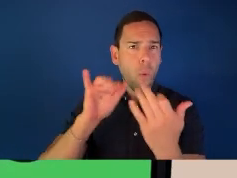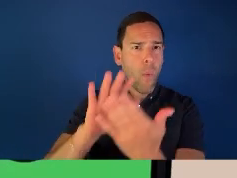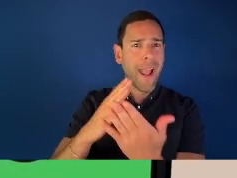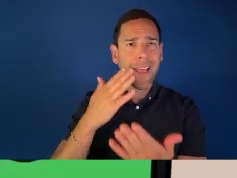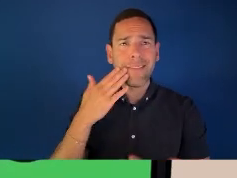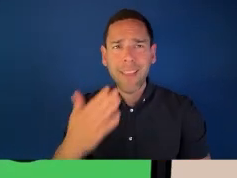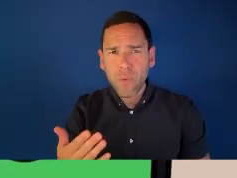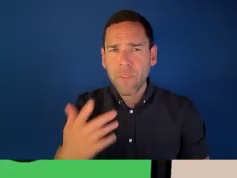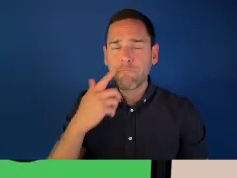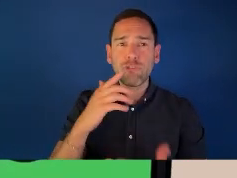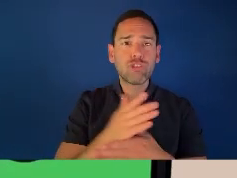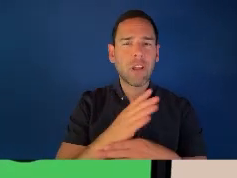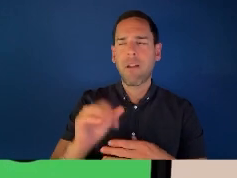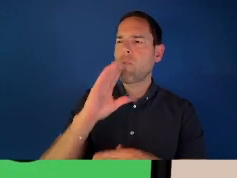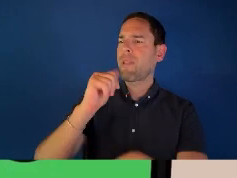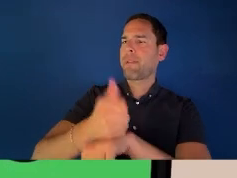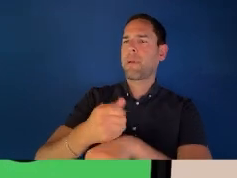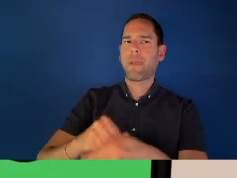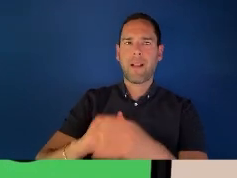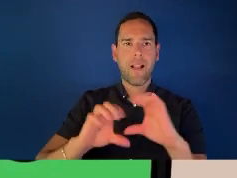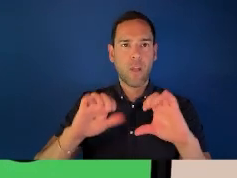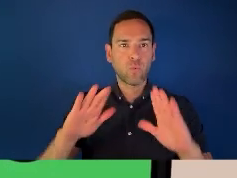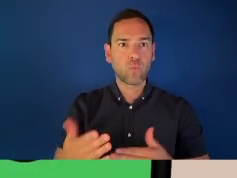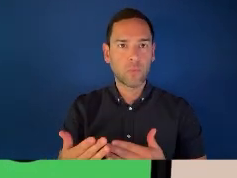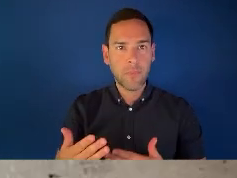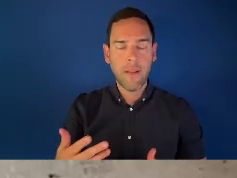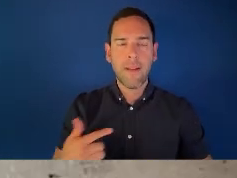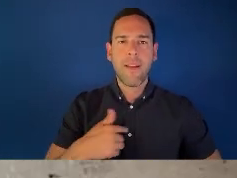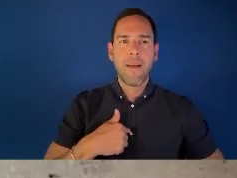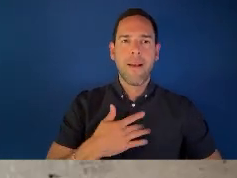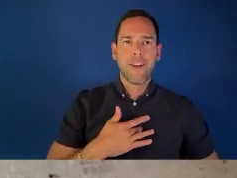RJ presenting their research to school faculty.